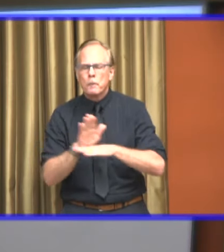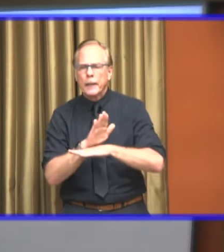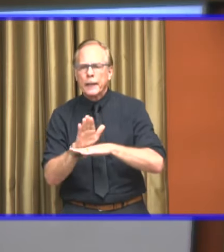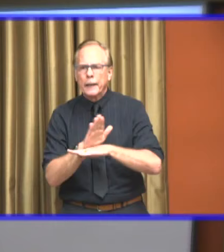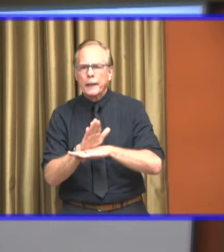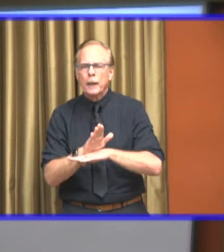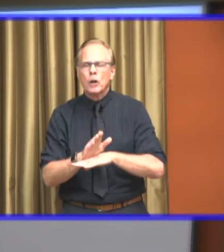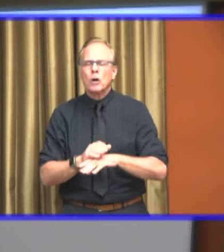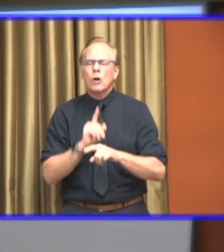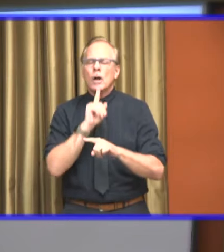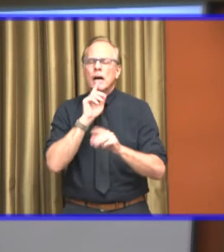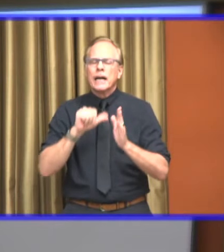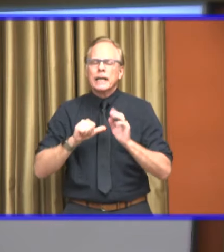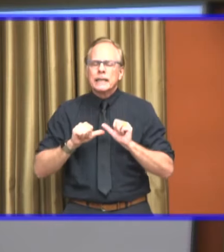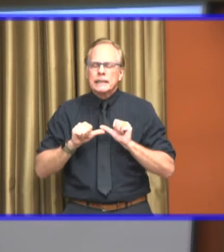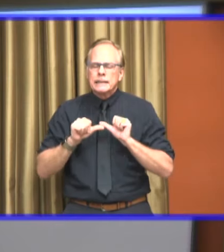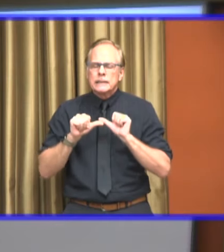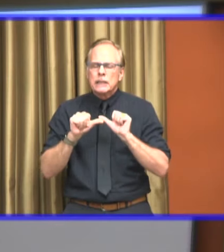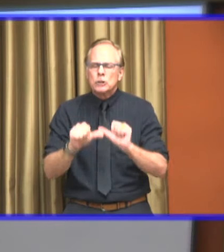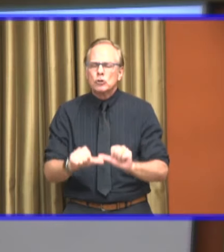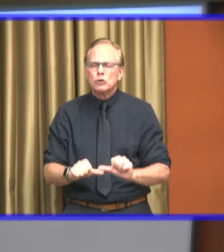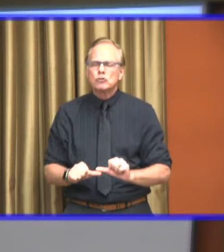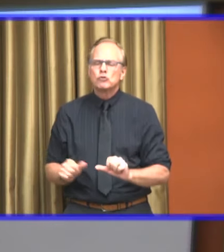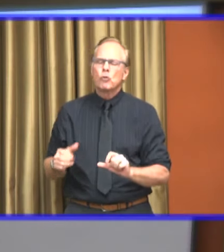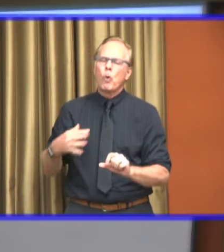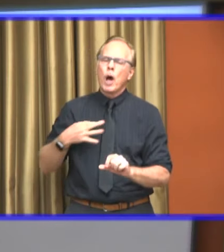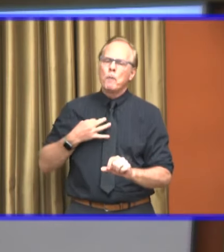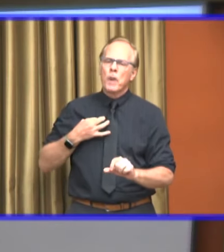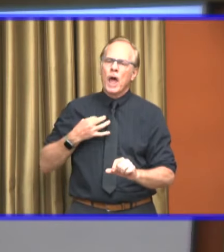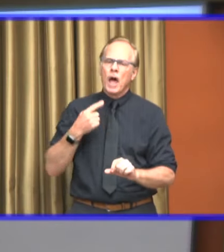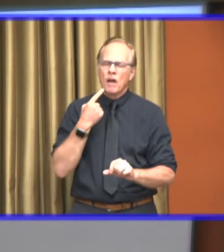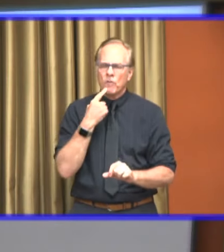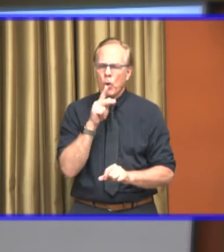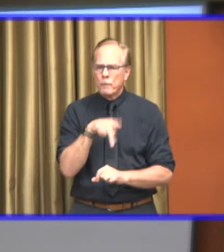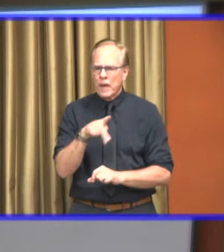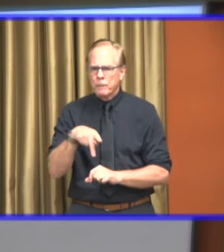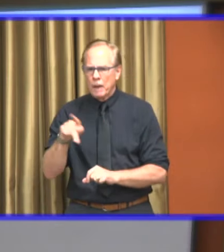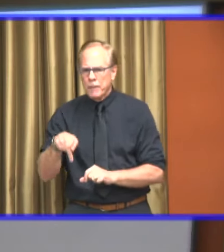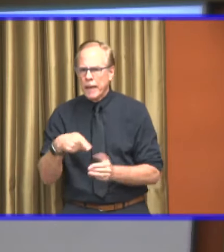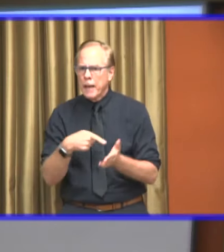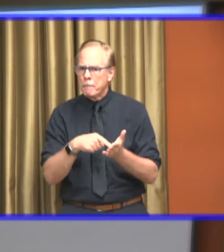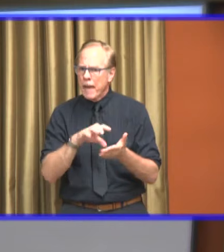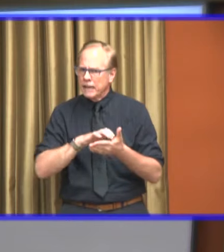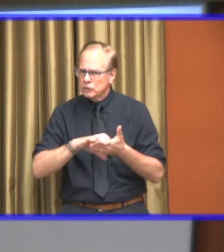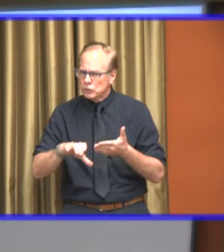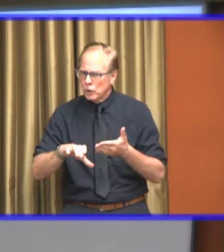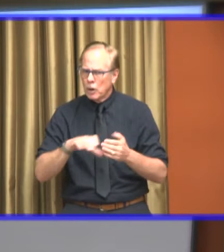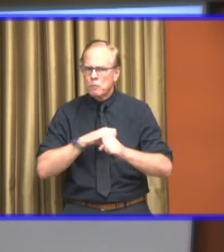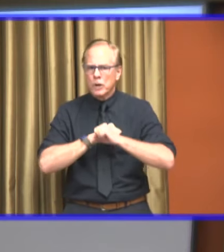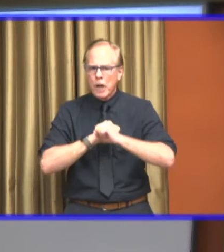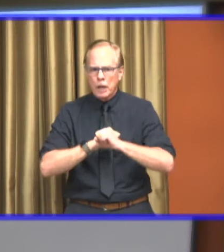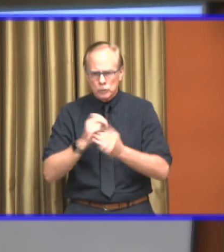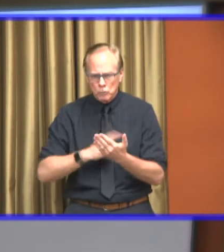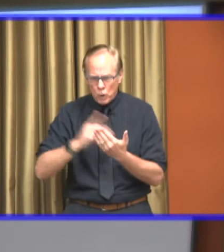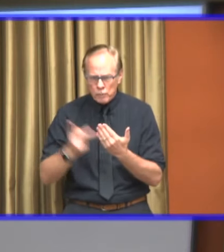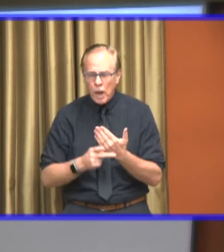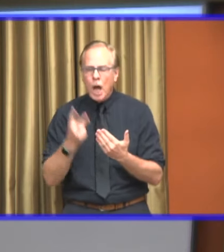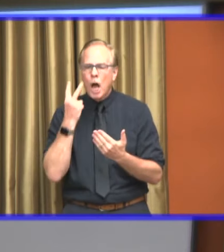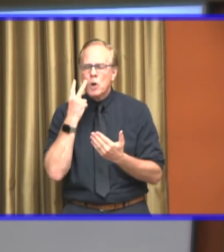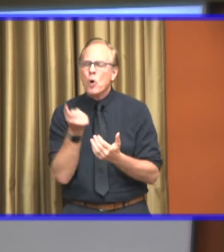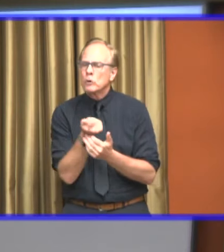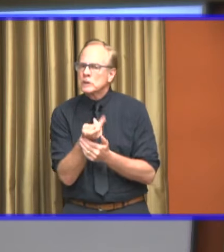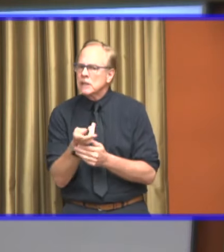and pursue the Paycheck Protection Program, among other opportunities with the Small Business Administration. I know several businesses have been awarded,